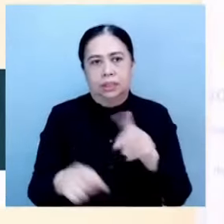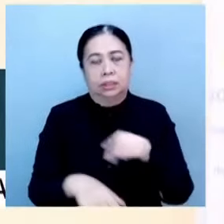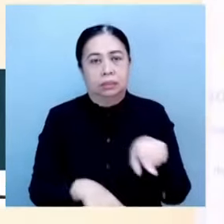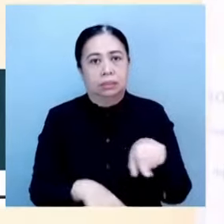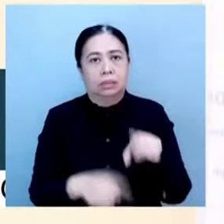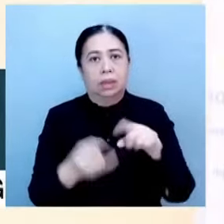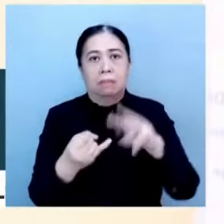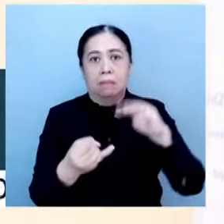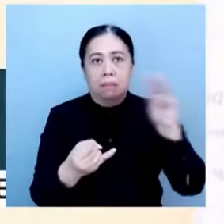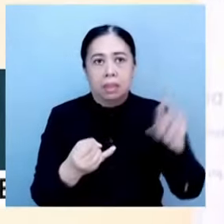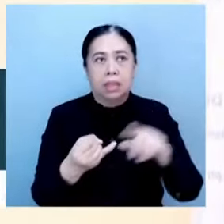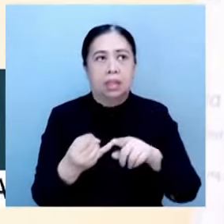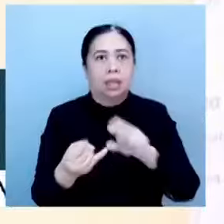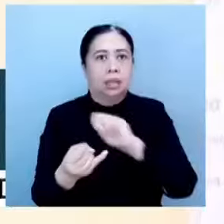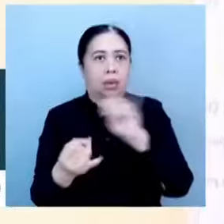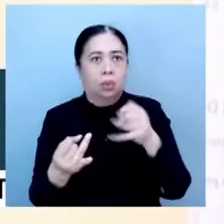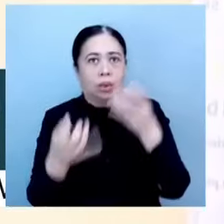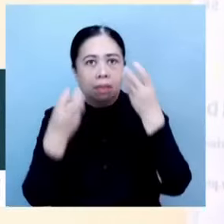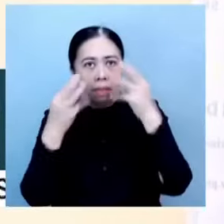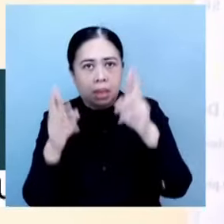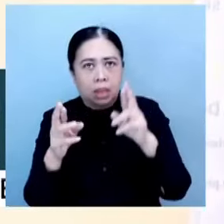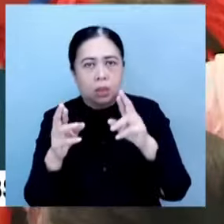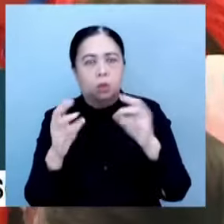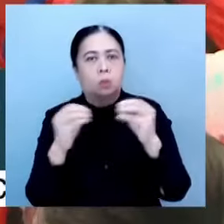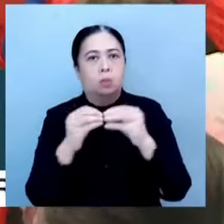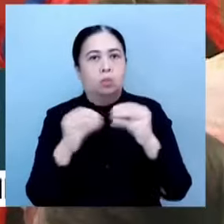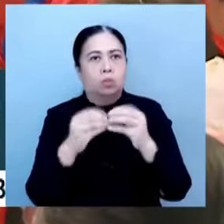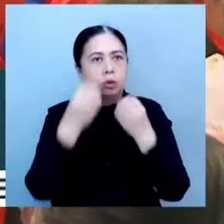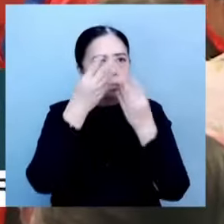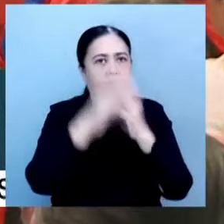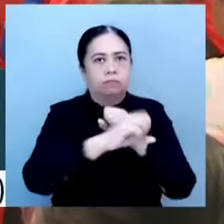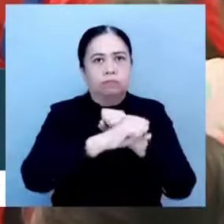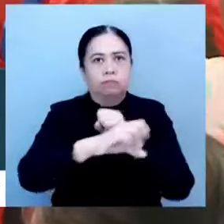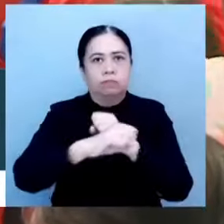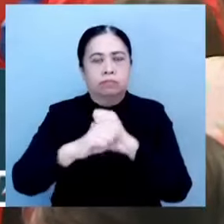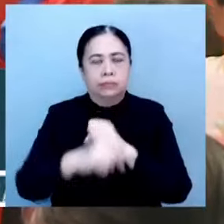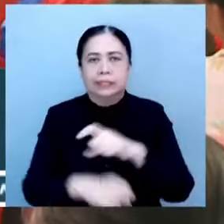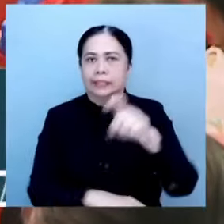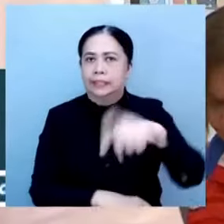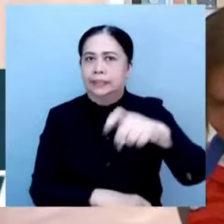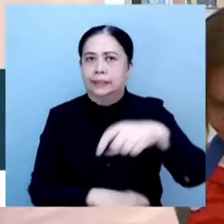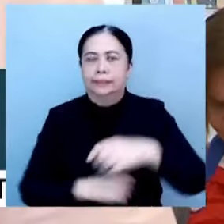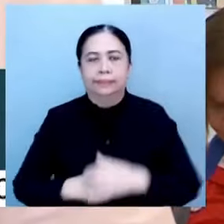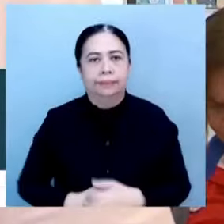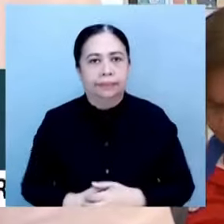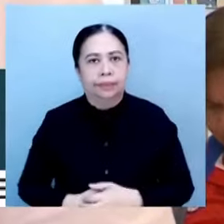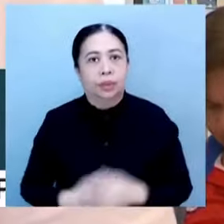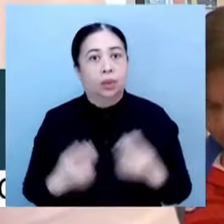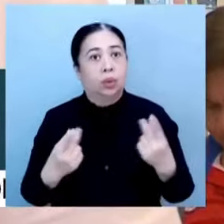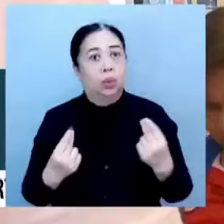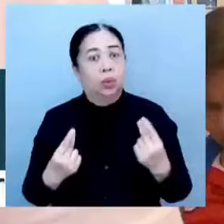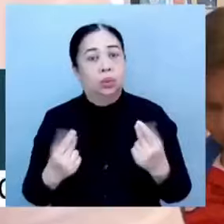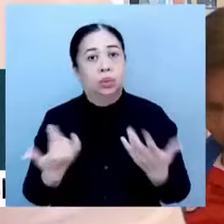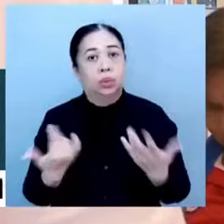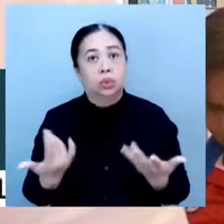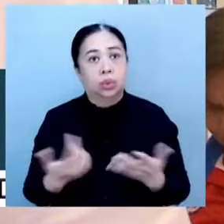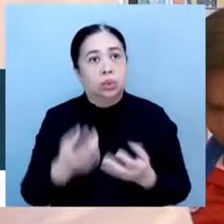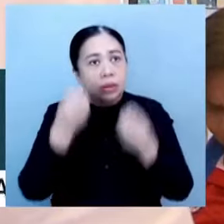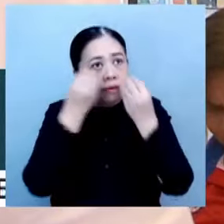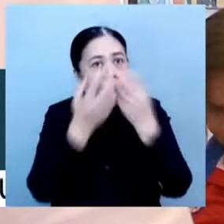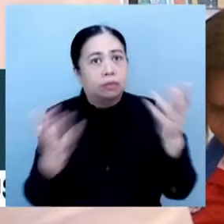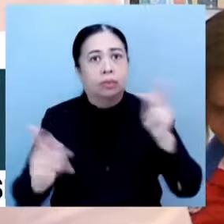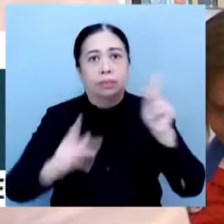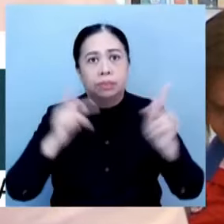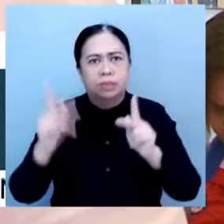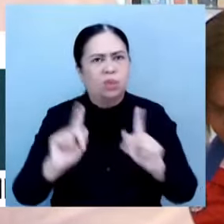Mayor Francis Zamora says an intensified information campaign is necessary. What we really have to do is inform the public, ano ba